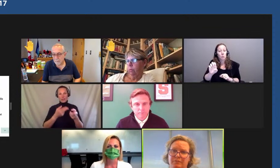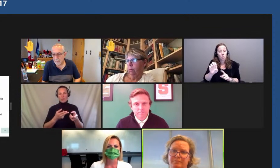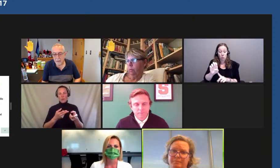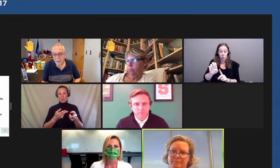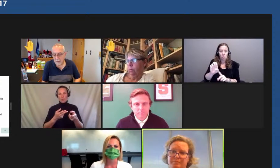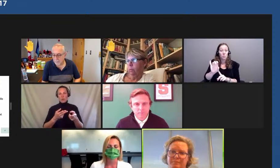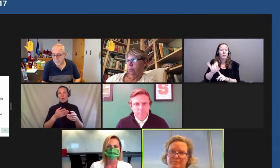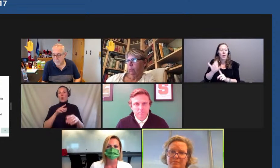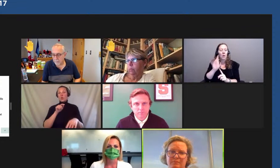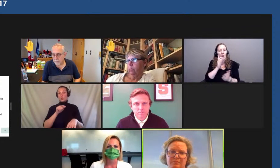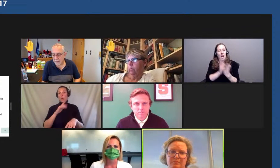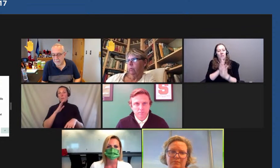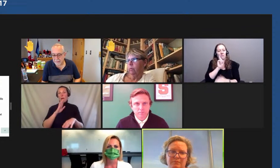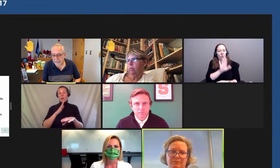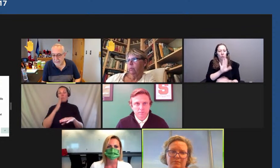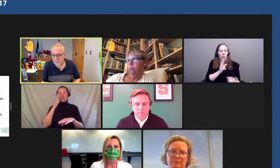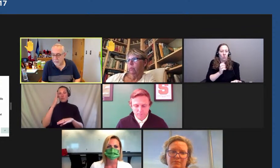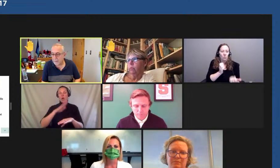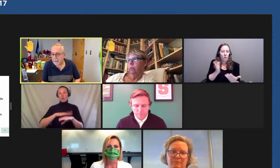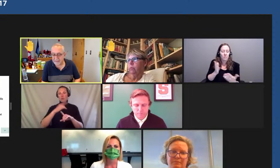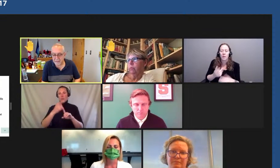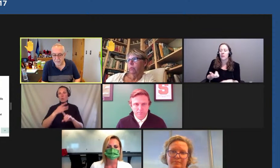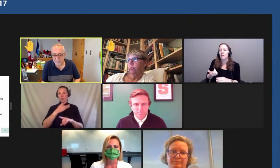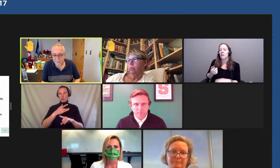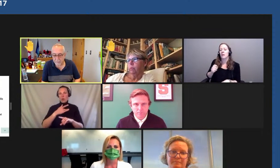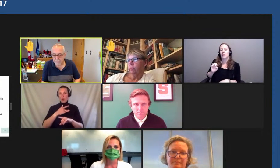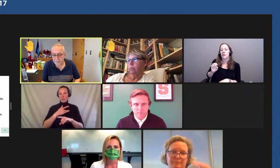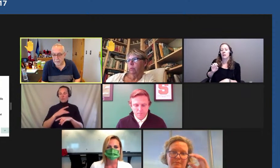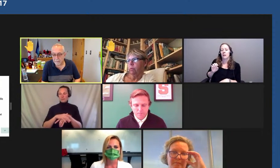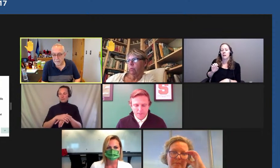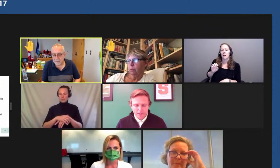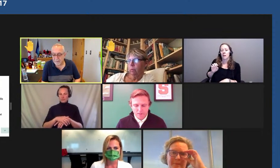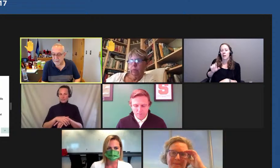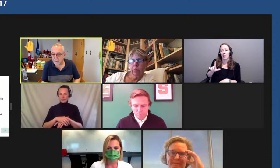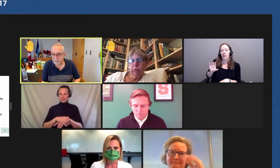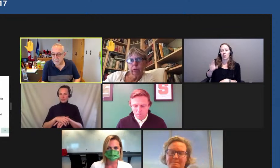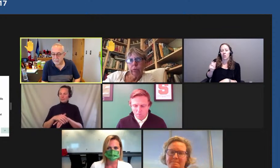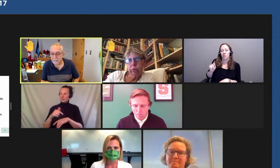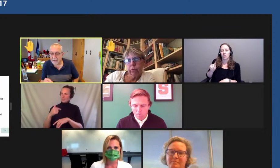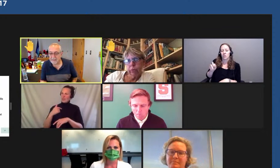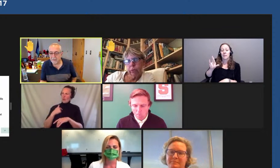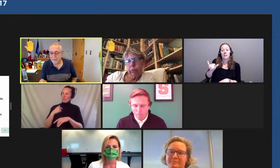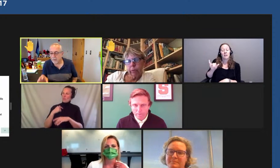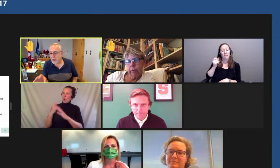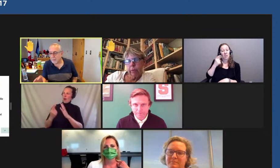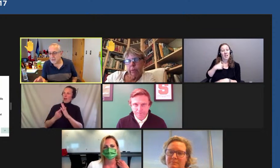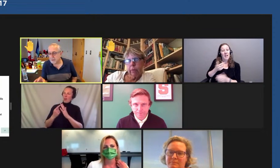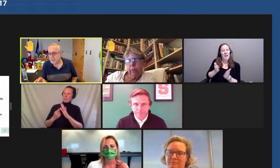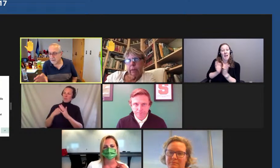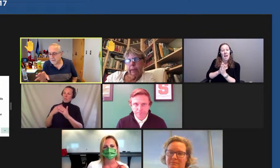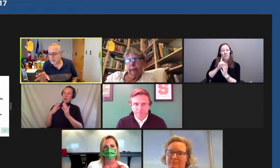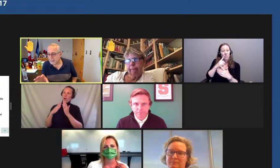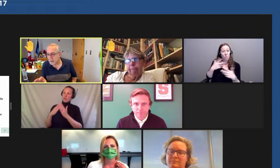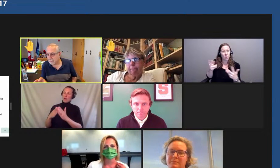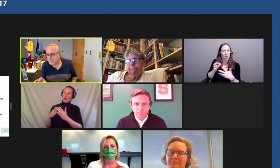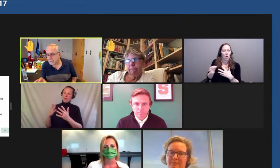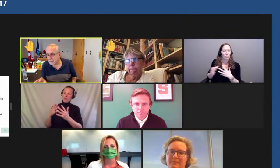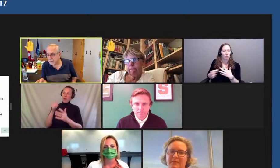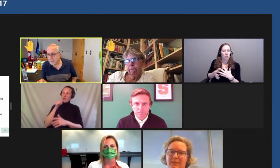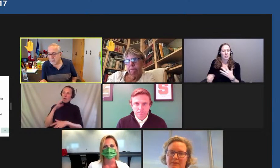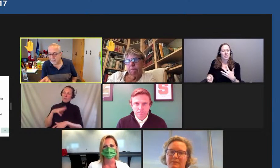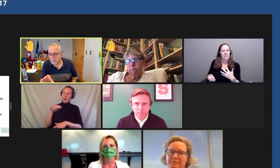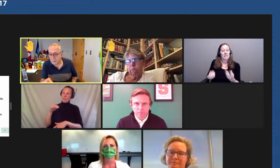recommendation. But again, what I'm asking for, Ms. McDonald, I'm asking for option. You give us an